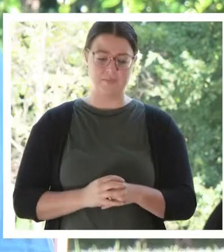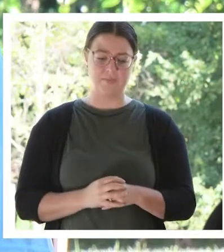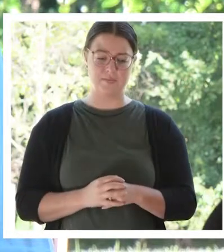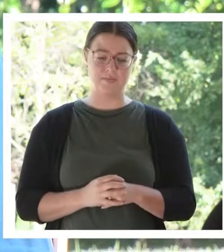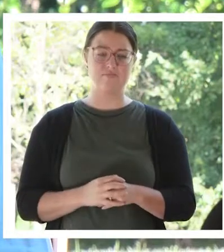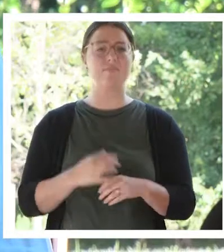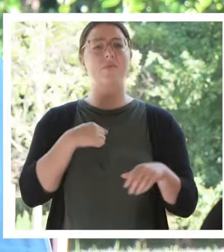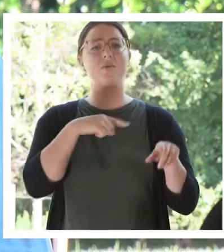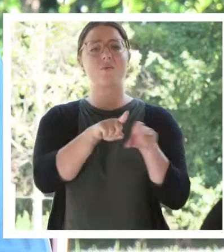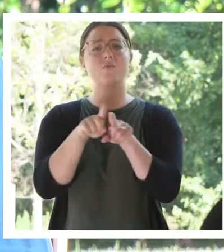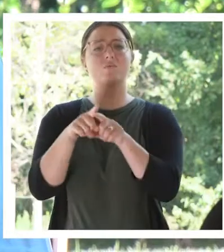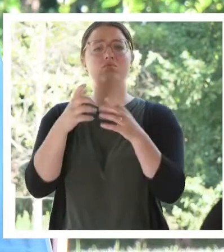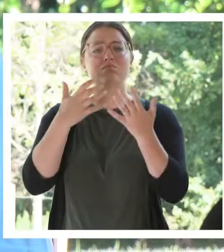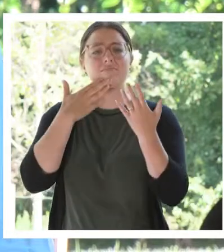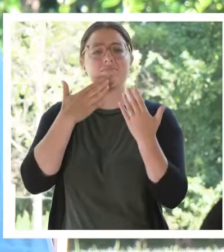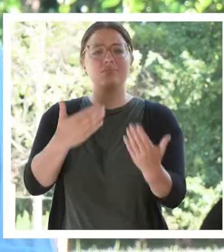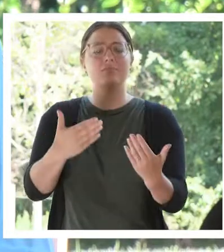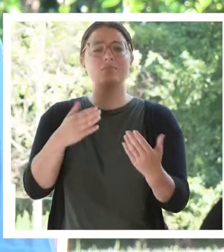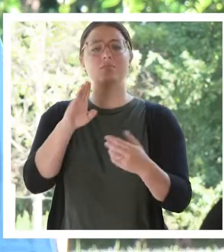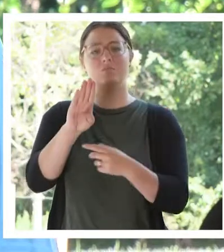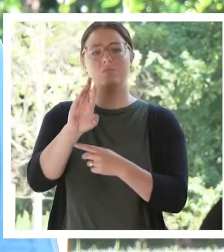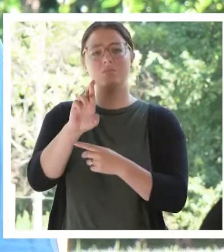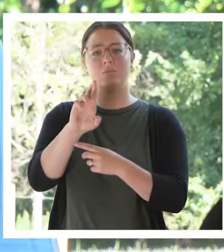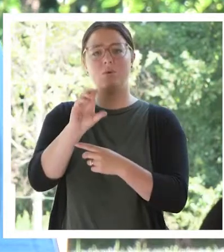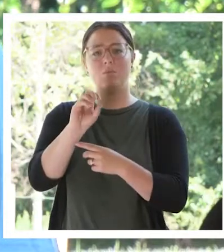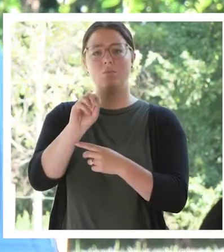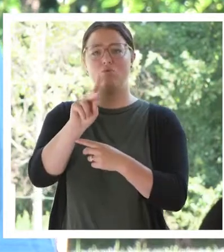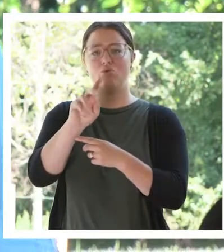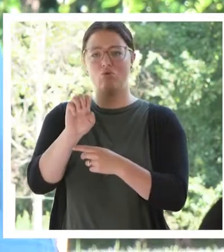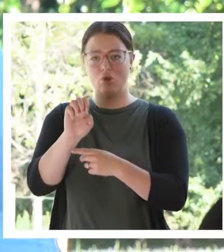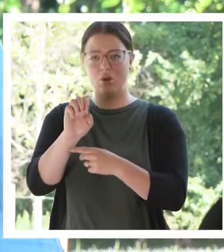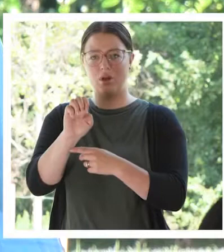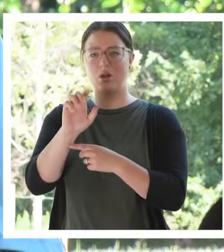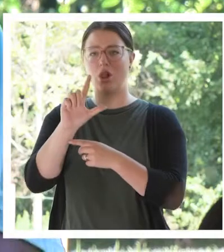I also like to thank Brooke with Love for Lachlan